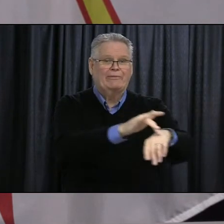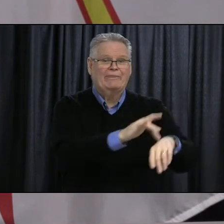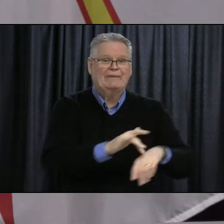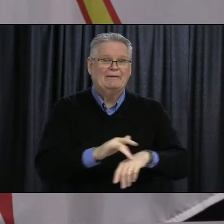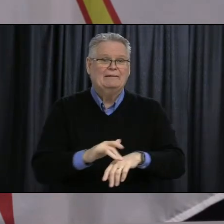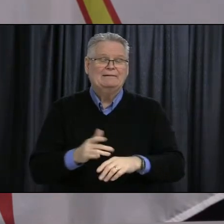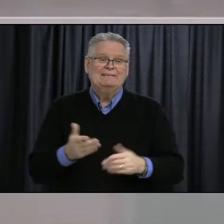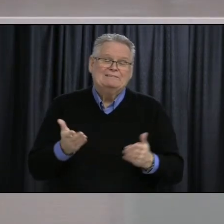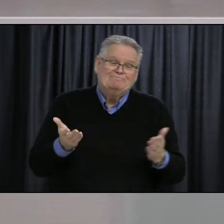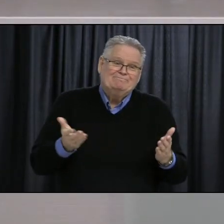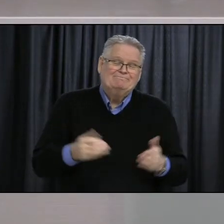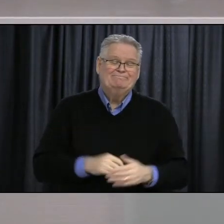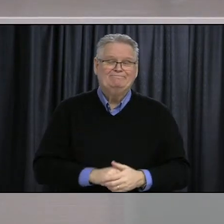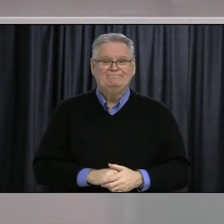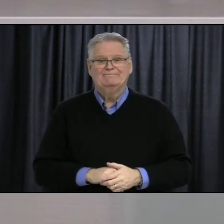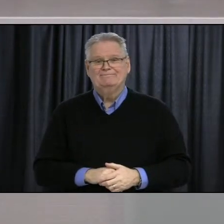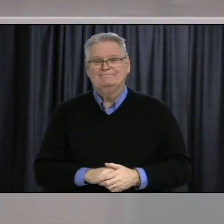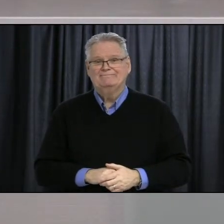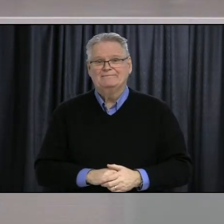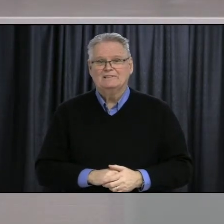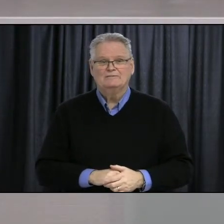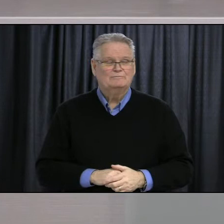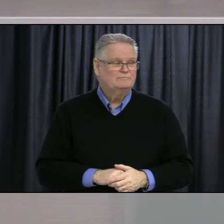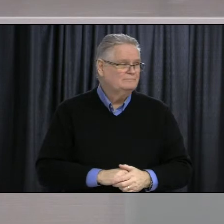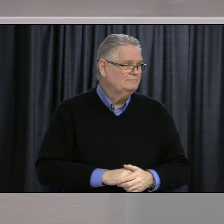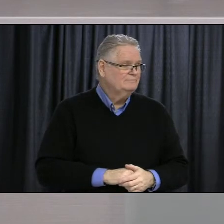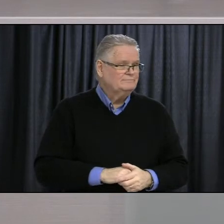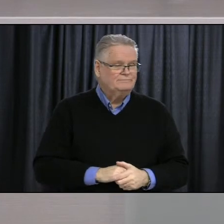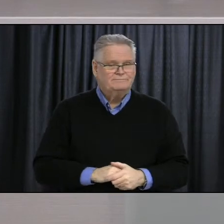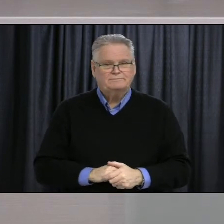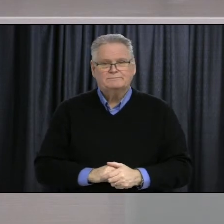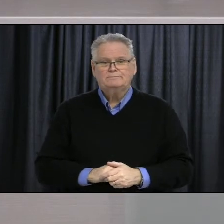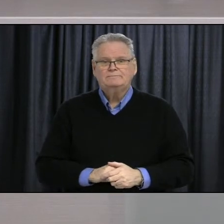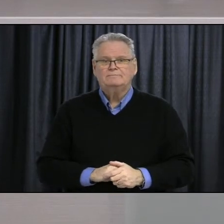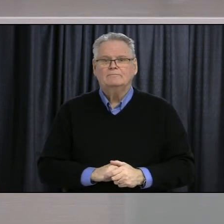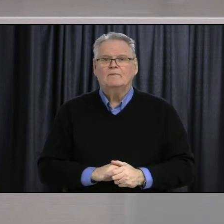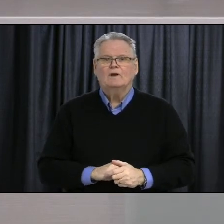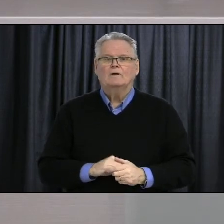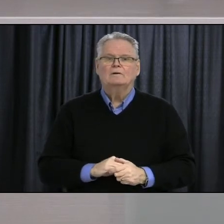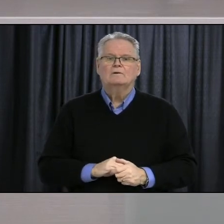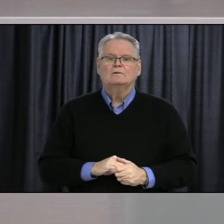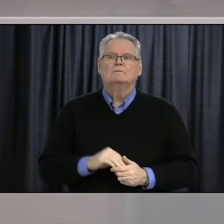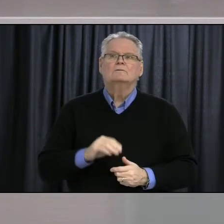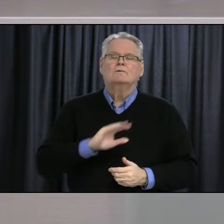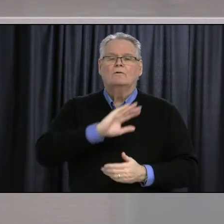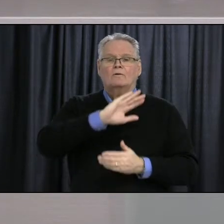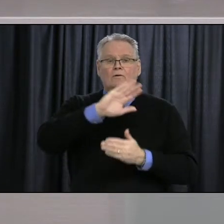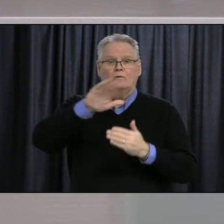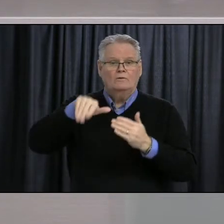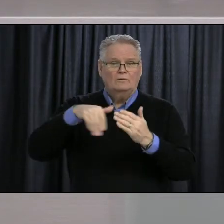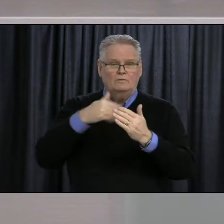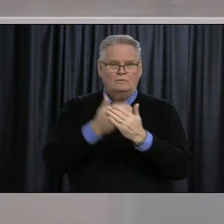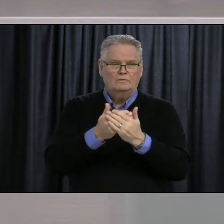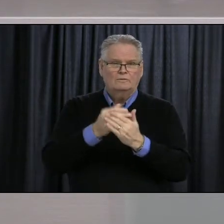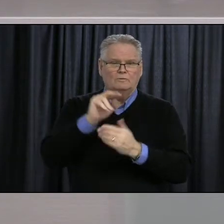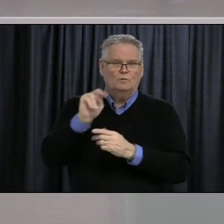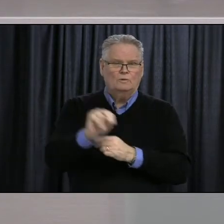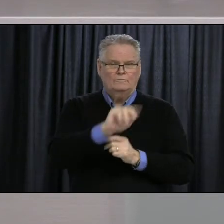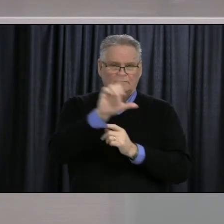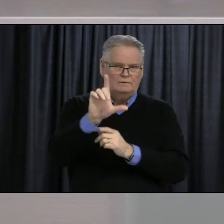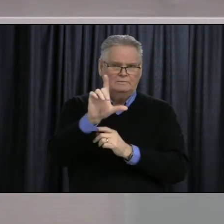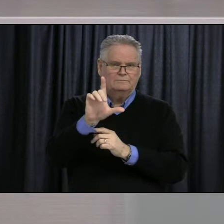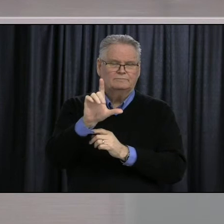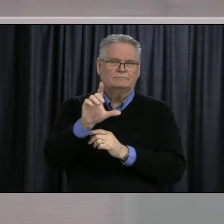Thank you. Our next questions are from Elizabeth Witten with All Newfoundland Labrador. Please go ahead. Thank